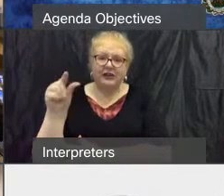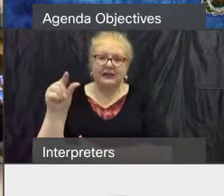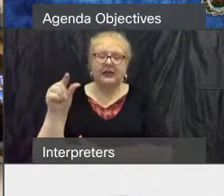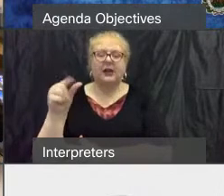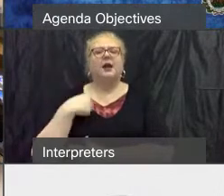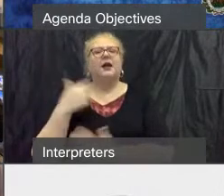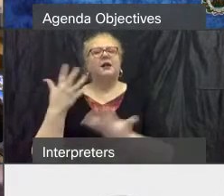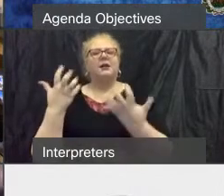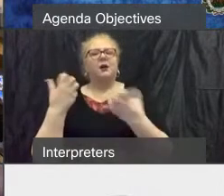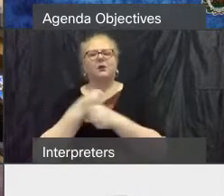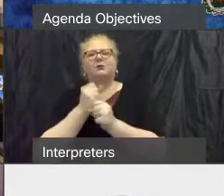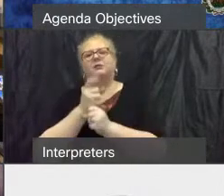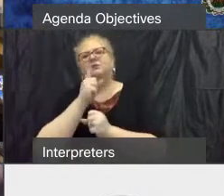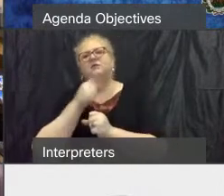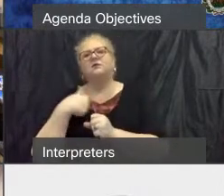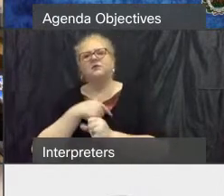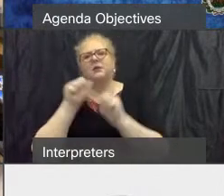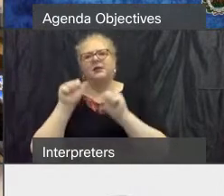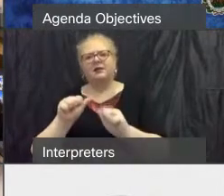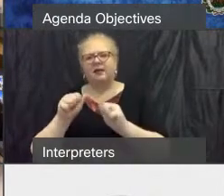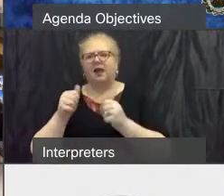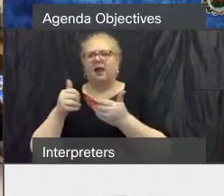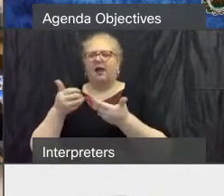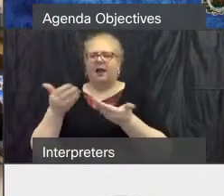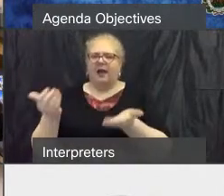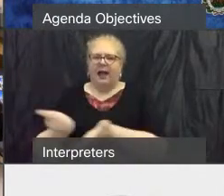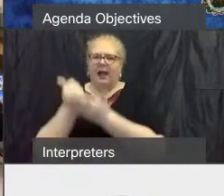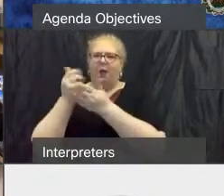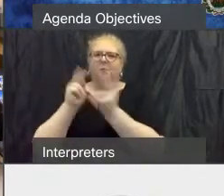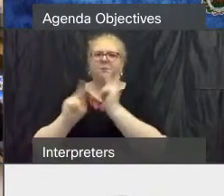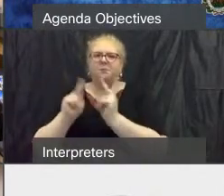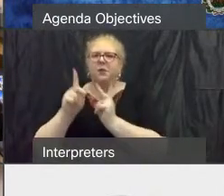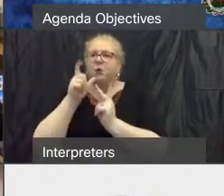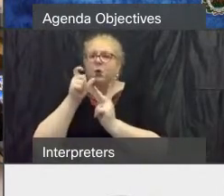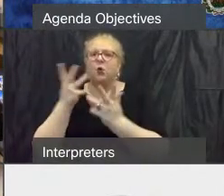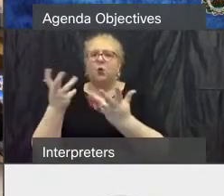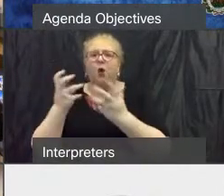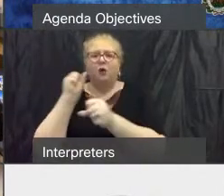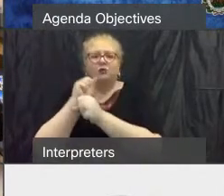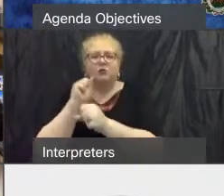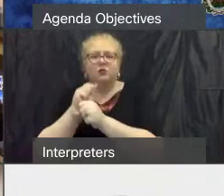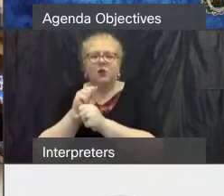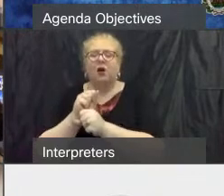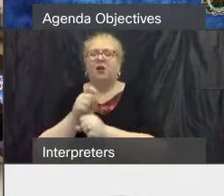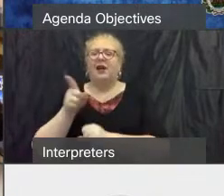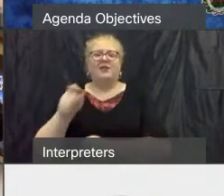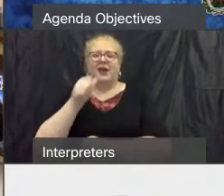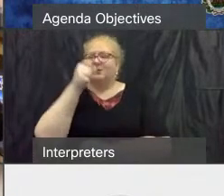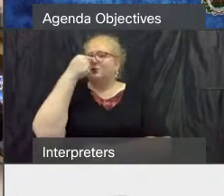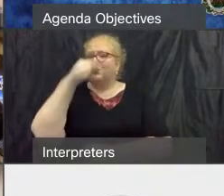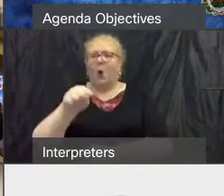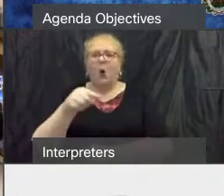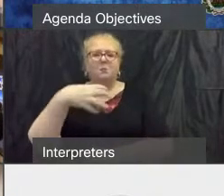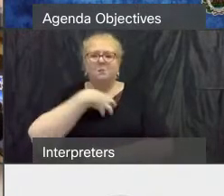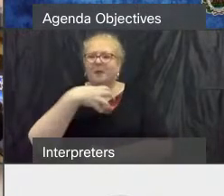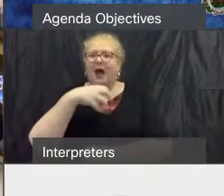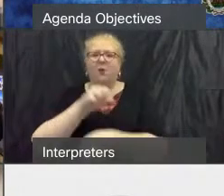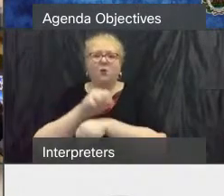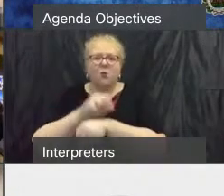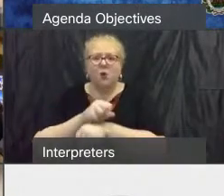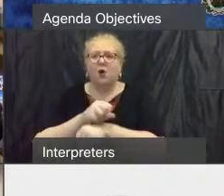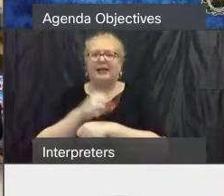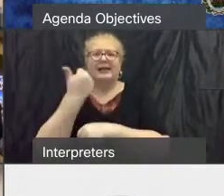adverse to manual labor. They will not be adverse to any kind of labor, but they include those ex-felons as